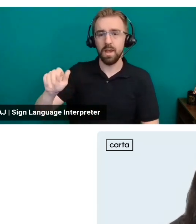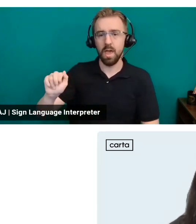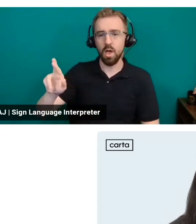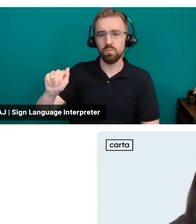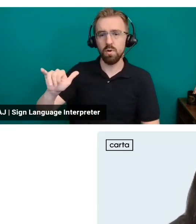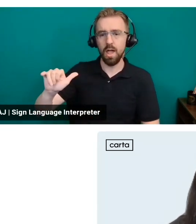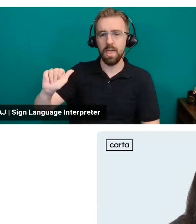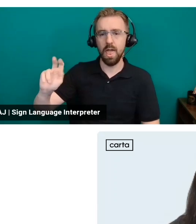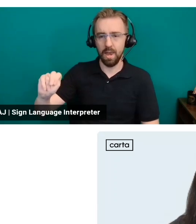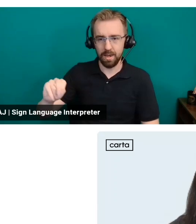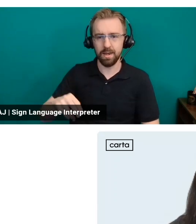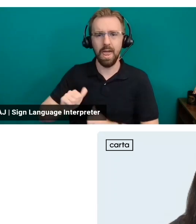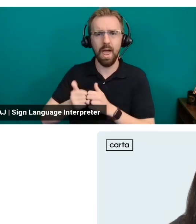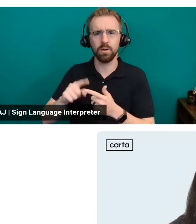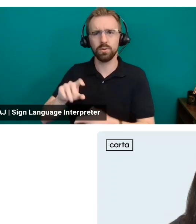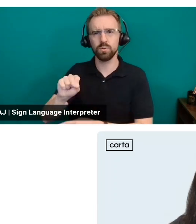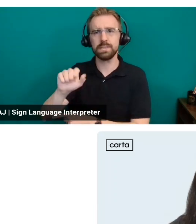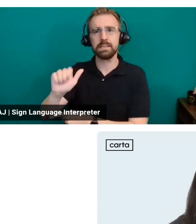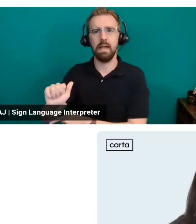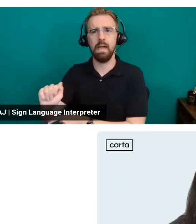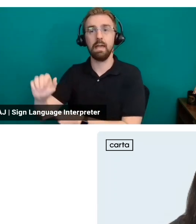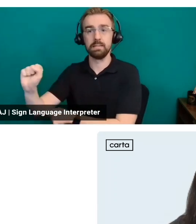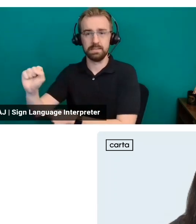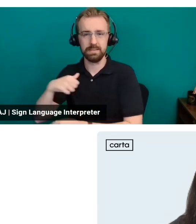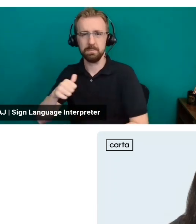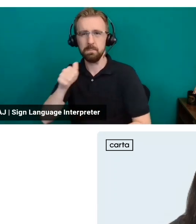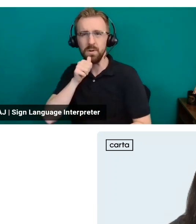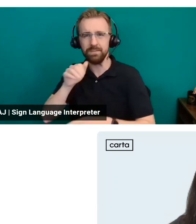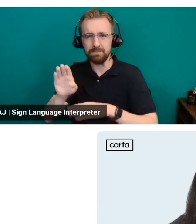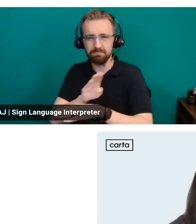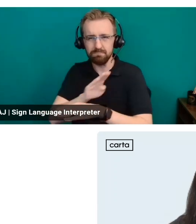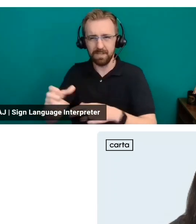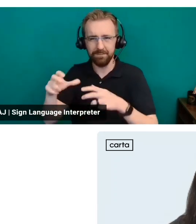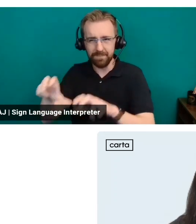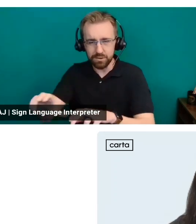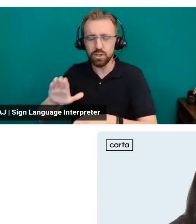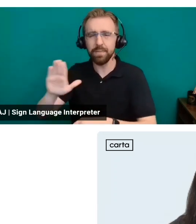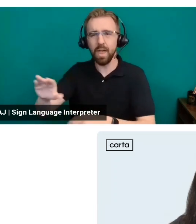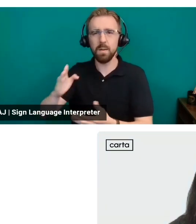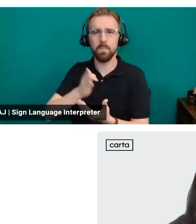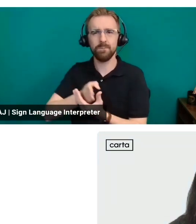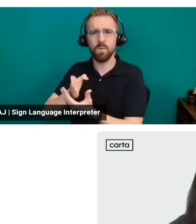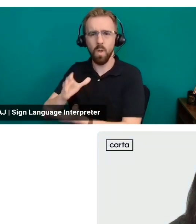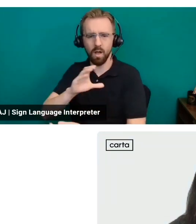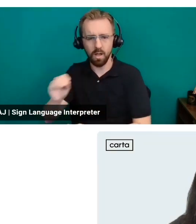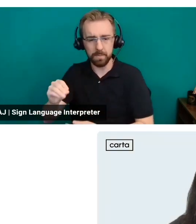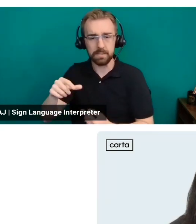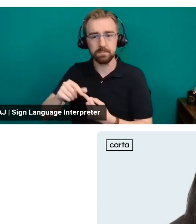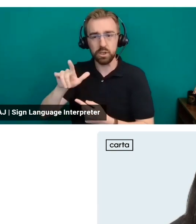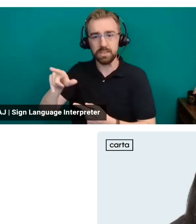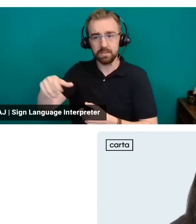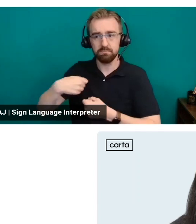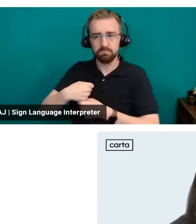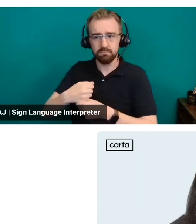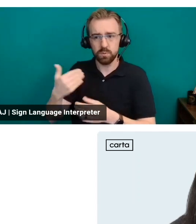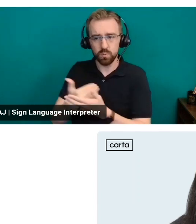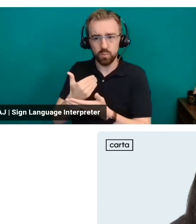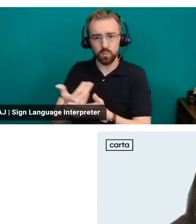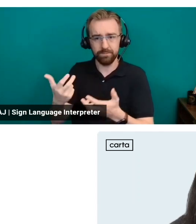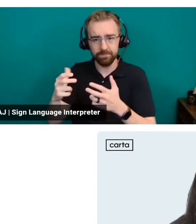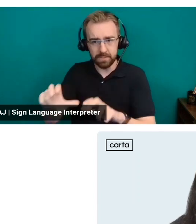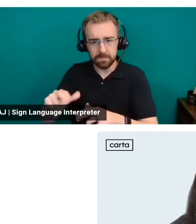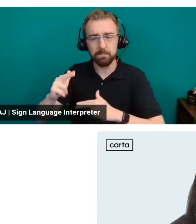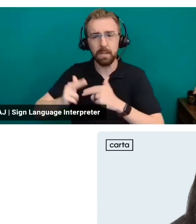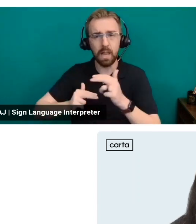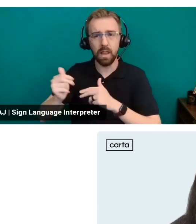How to SaaS, and we work primarily with private equity investors and their portfolio companies, especially as they make new investments and are